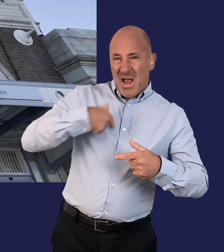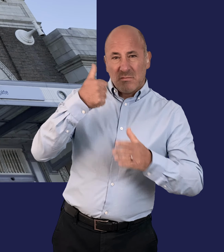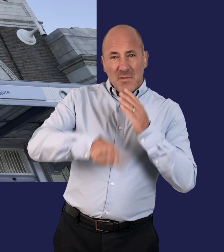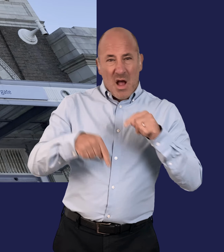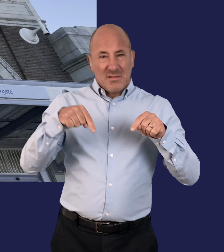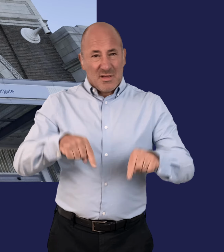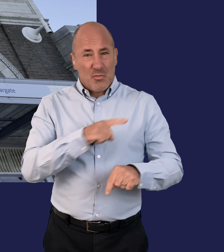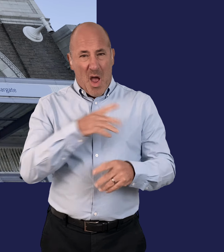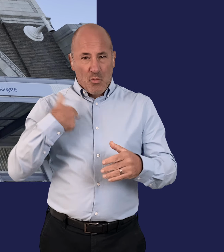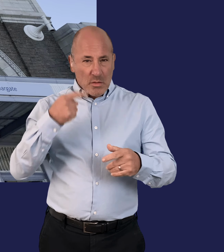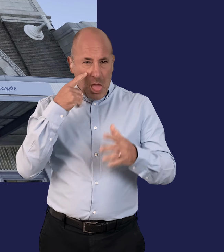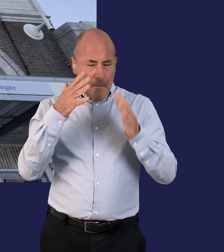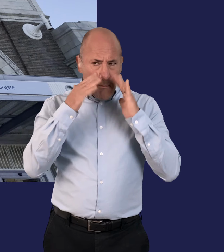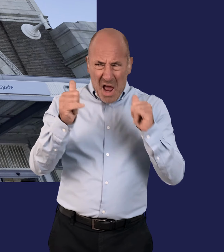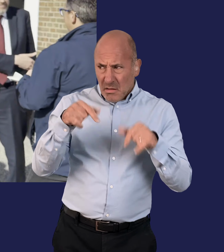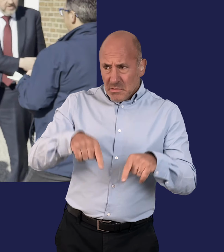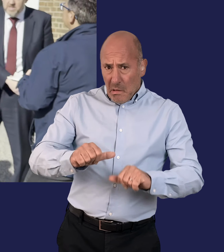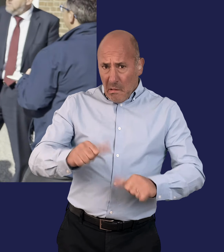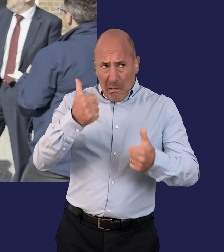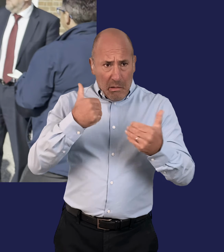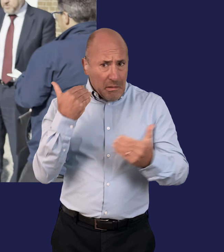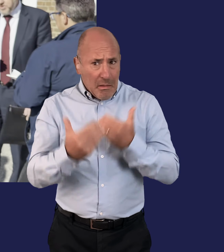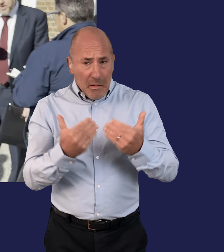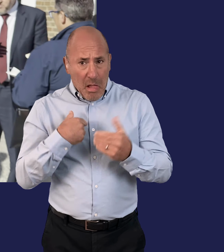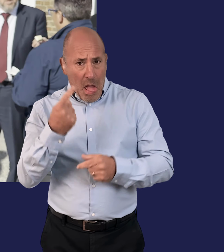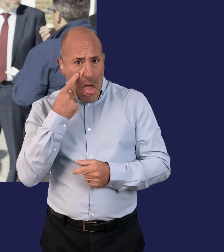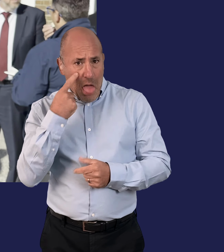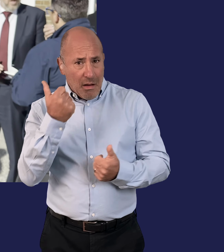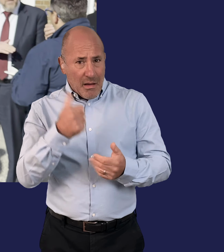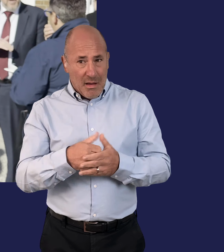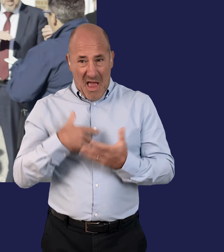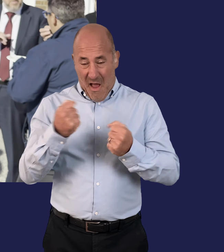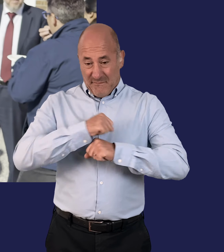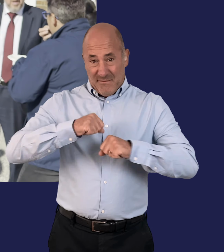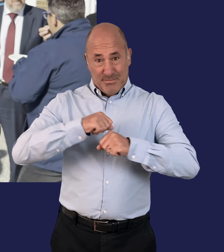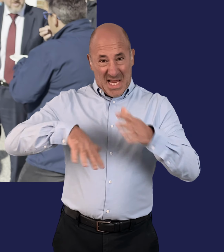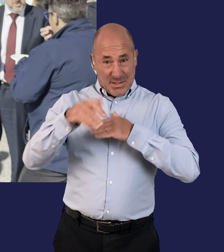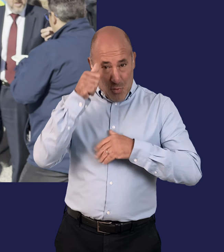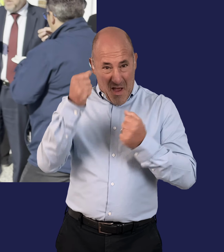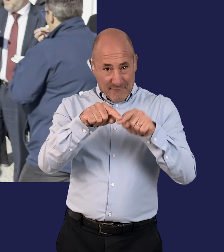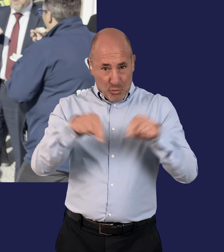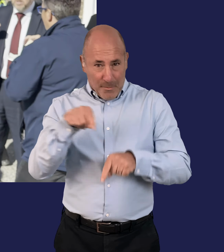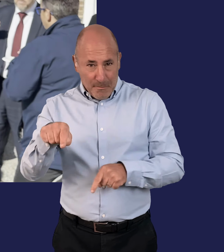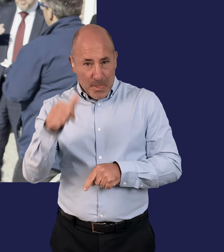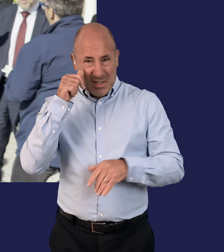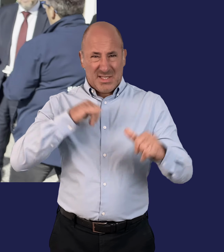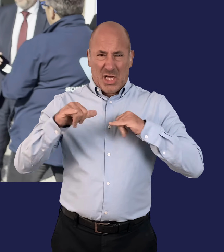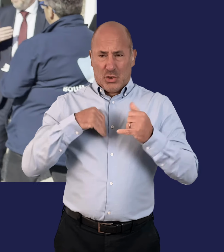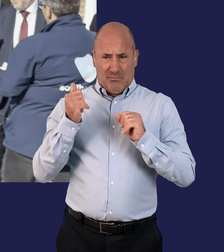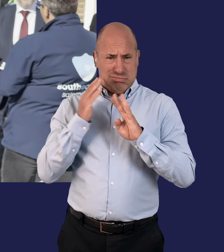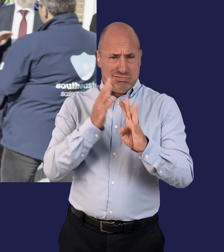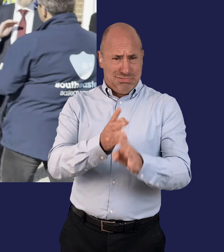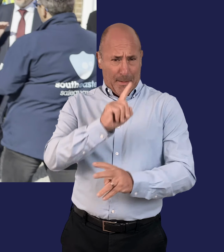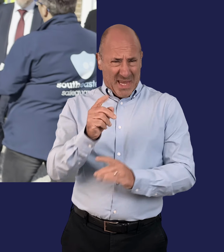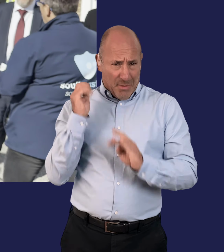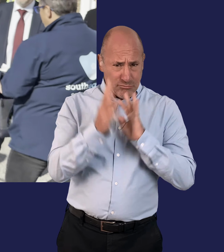with Margate because we wanted, as a pilot, to see how we would go about doing this. We knew there was an available space. We knew that